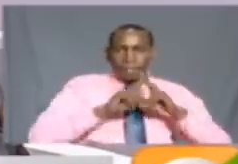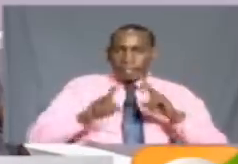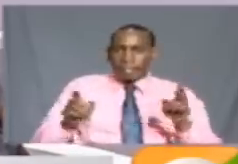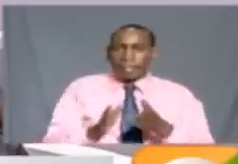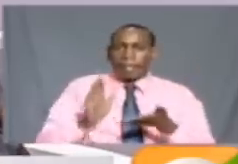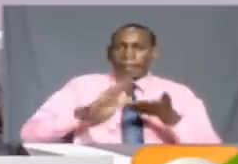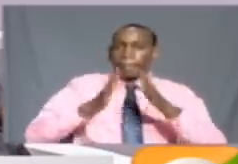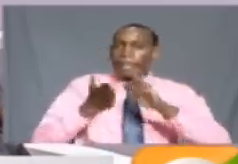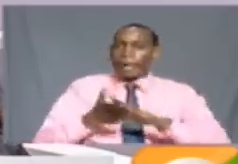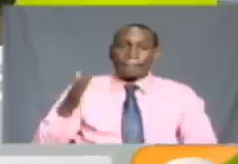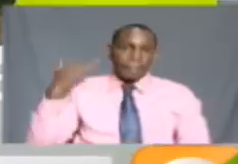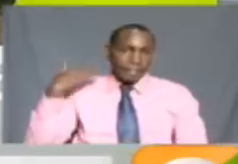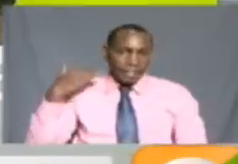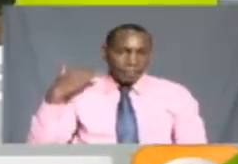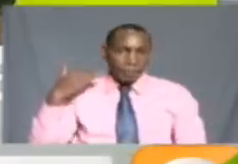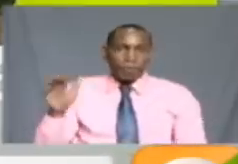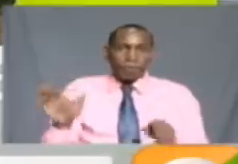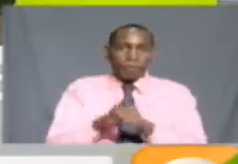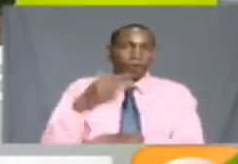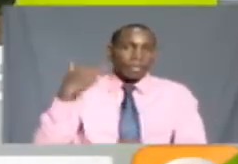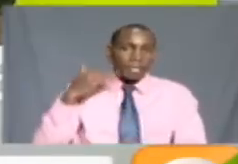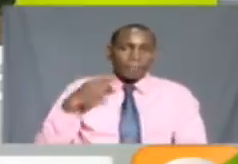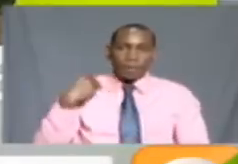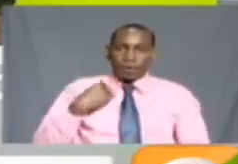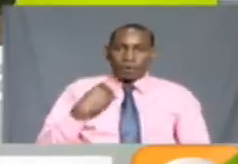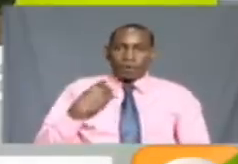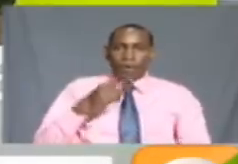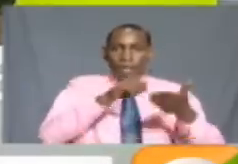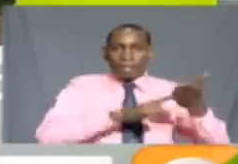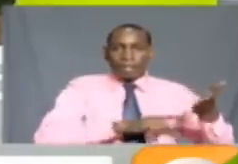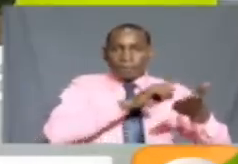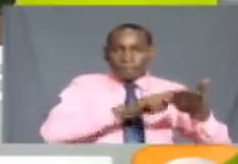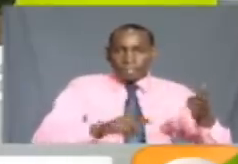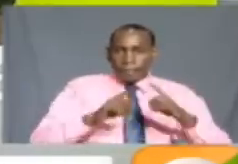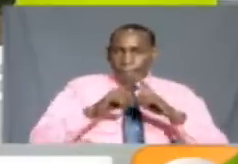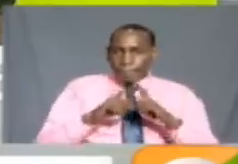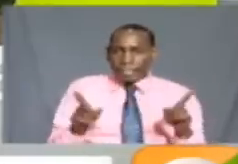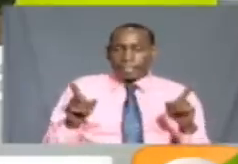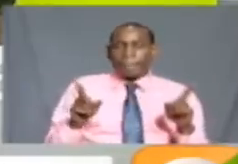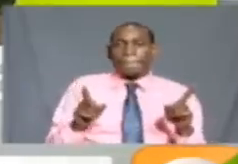It becomes now. A full criminal offence. But however, there's